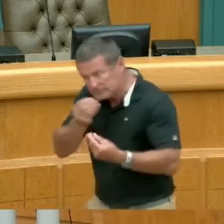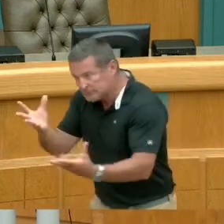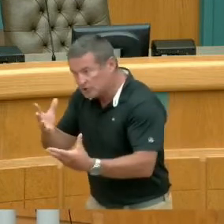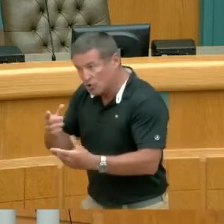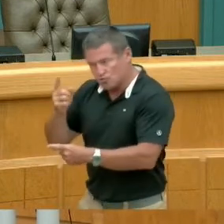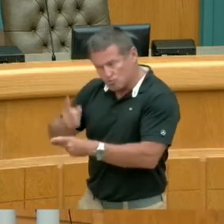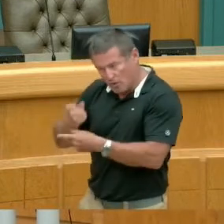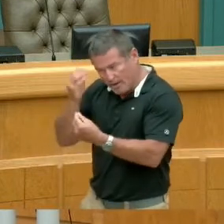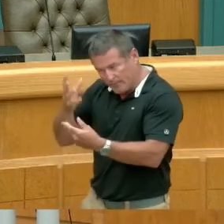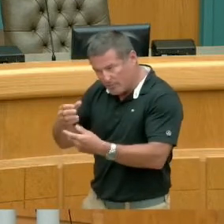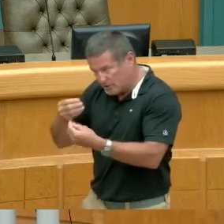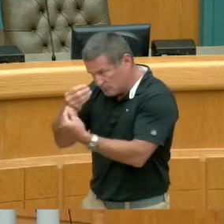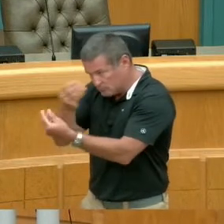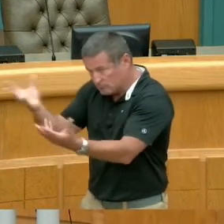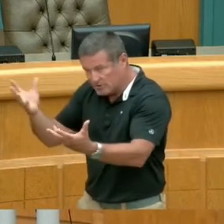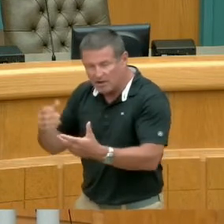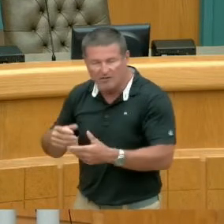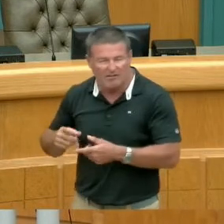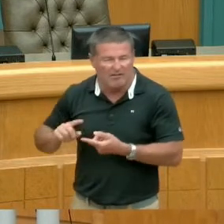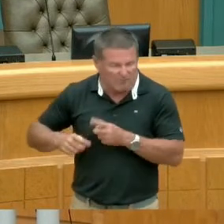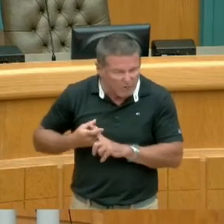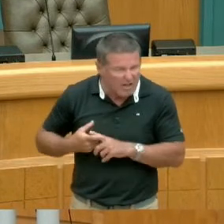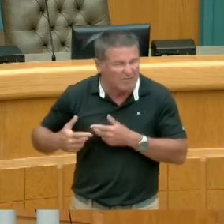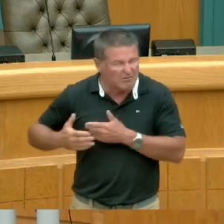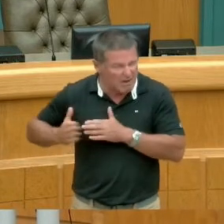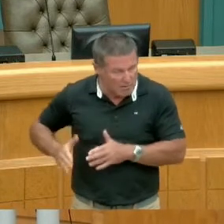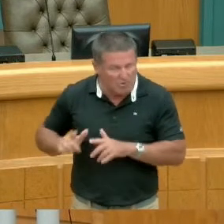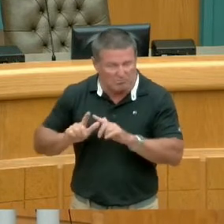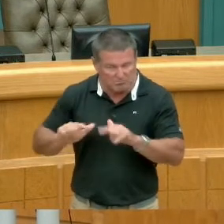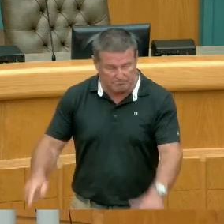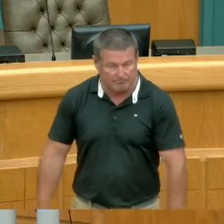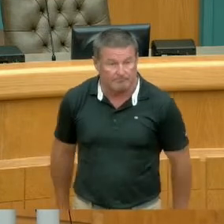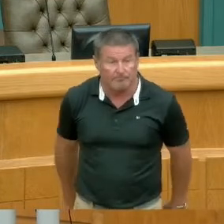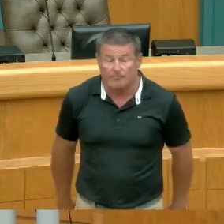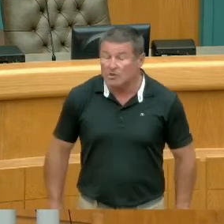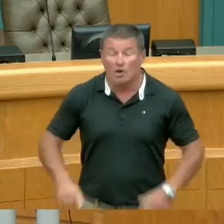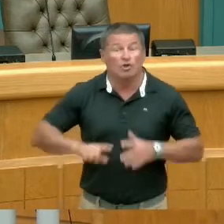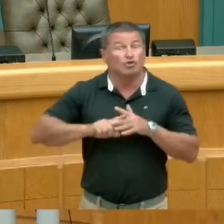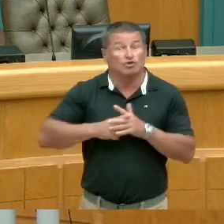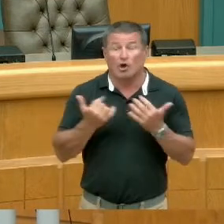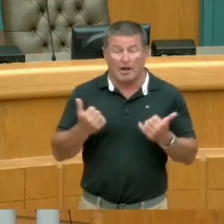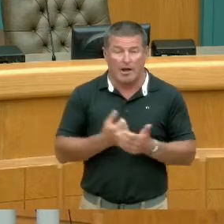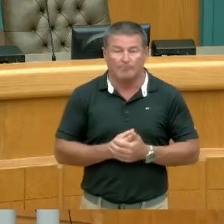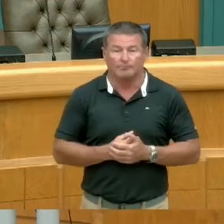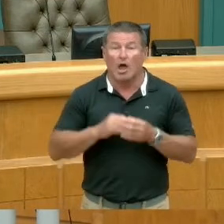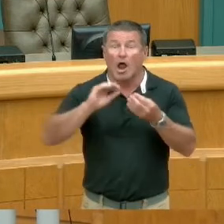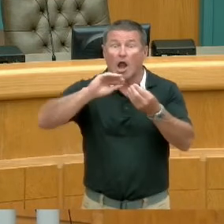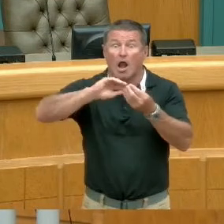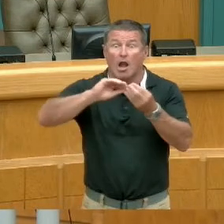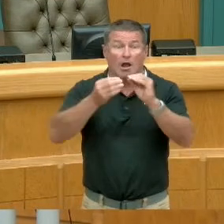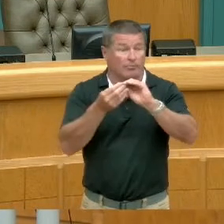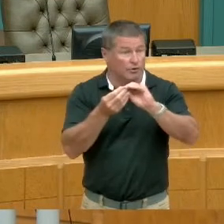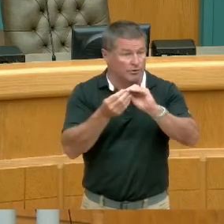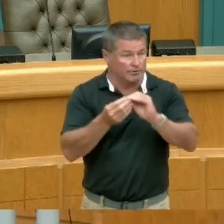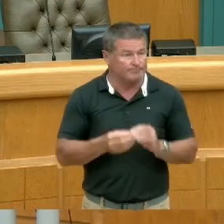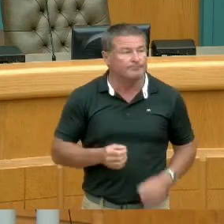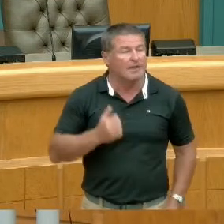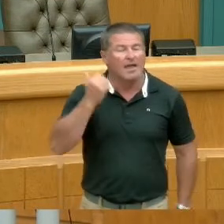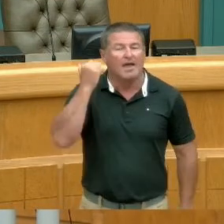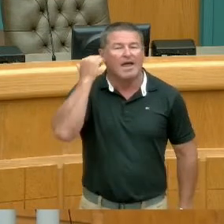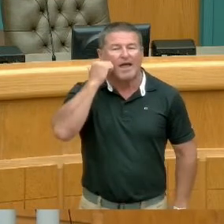know. Okay, so let's begin with the statistical update. And so every day at 4